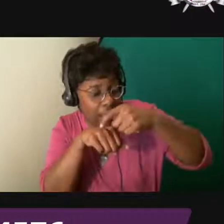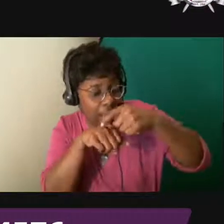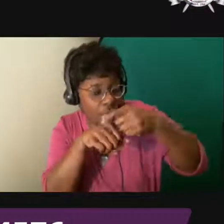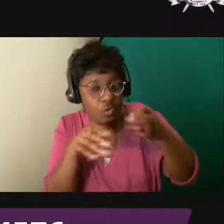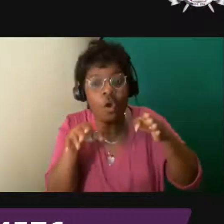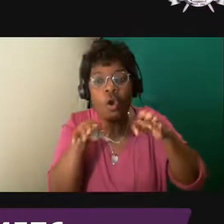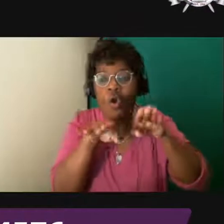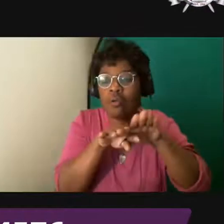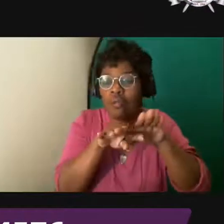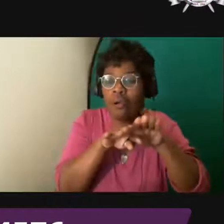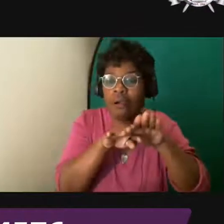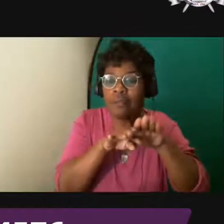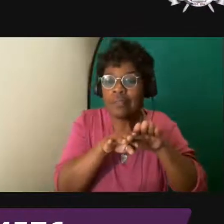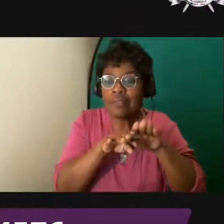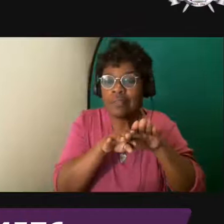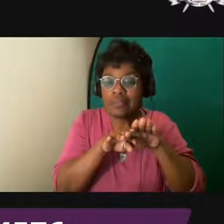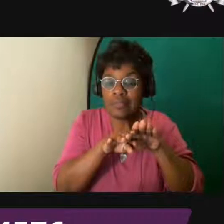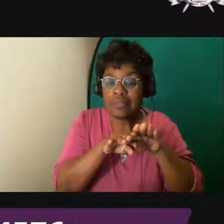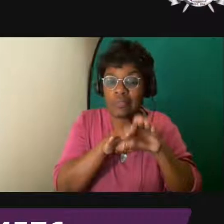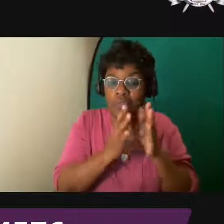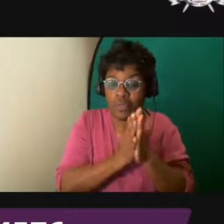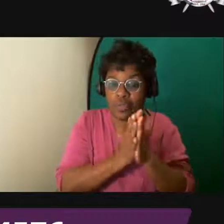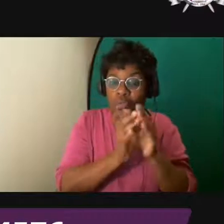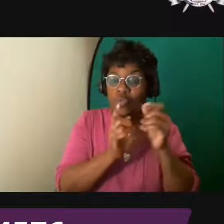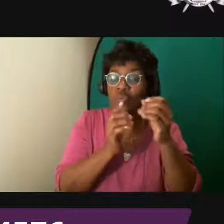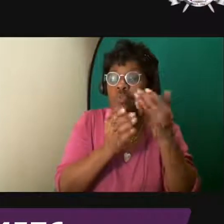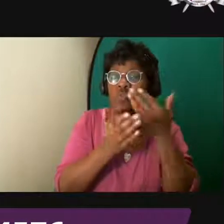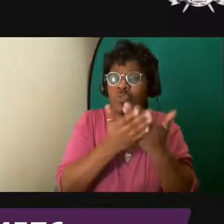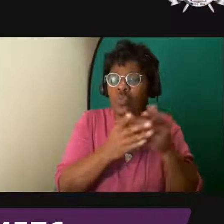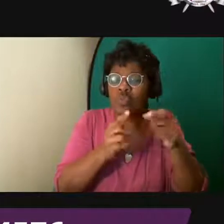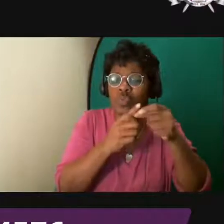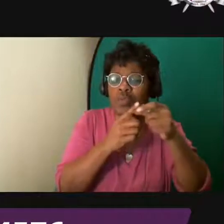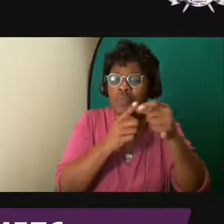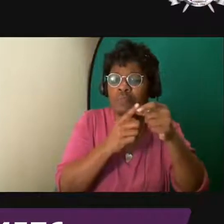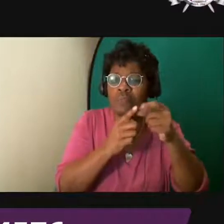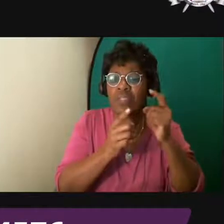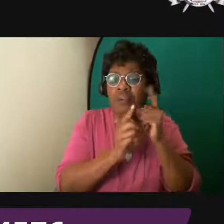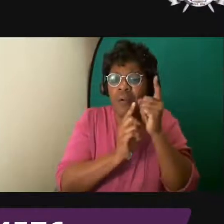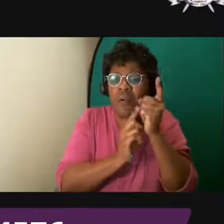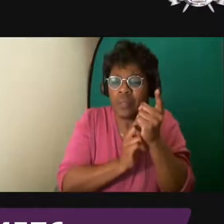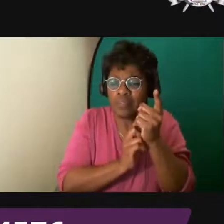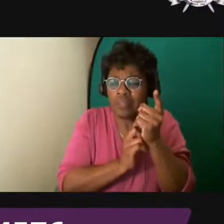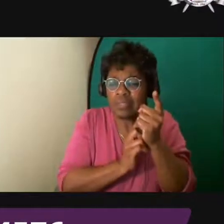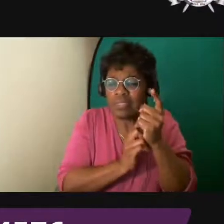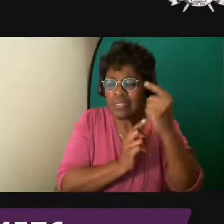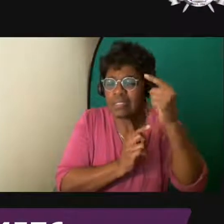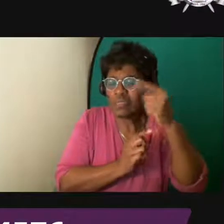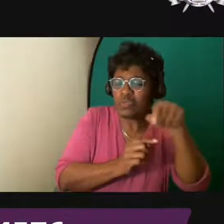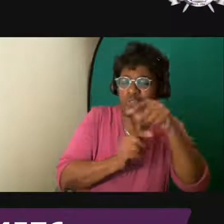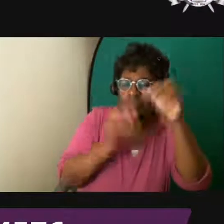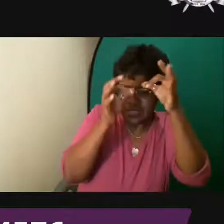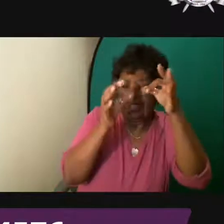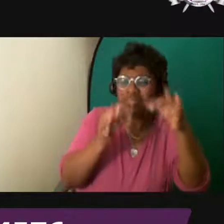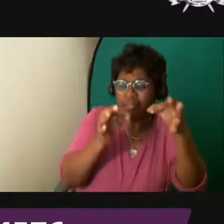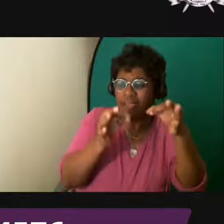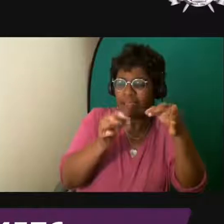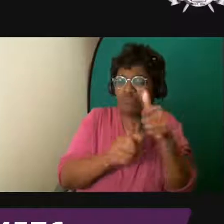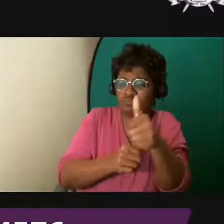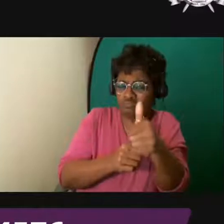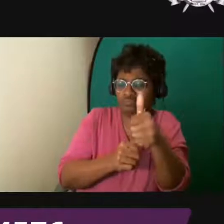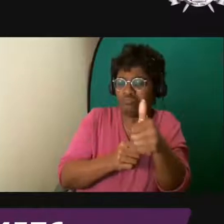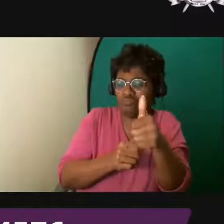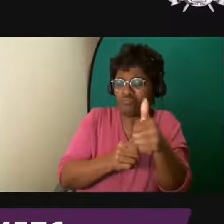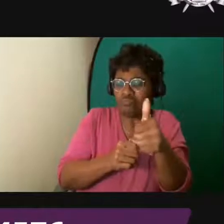with our benediction. Our word for the day is simply this. Take a moment to get your mind made up. Make up your mind that the